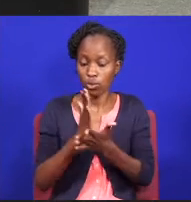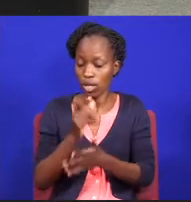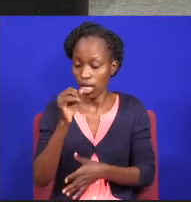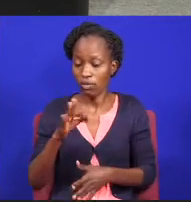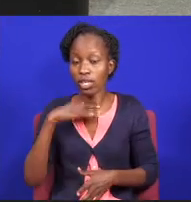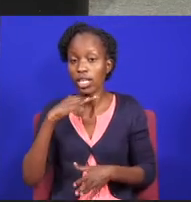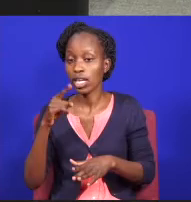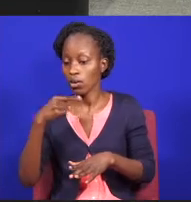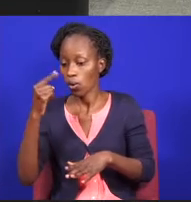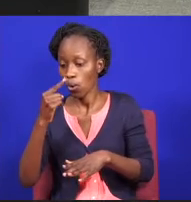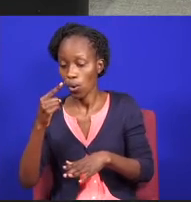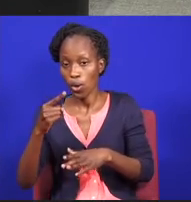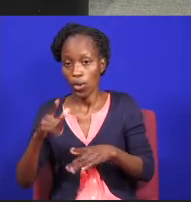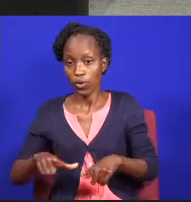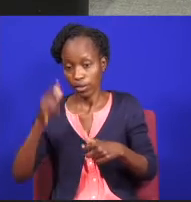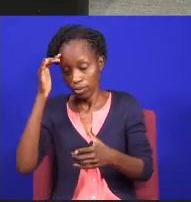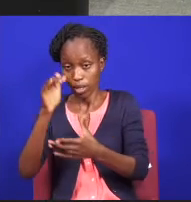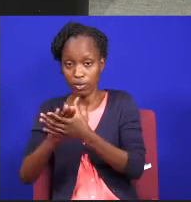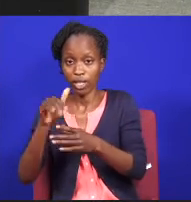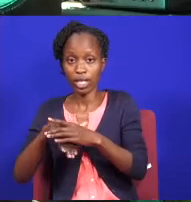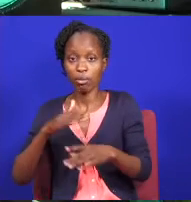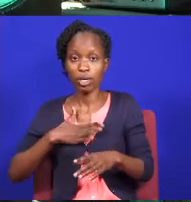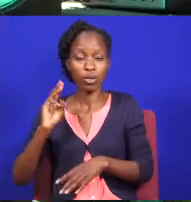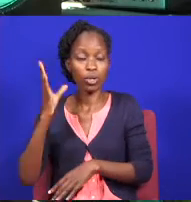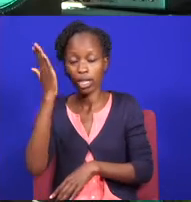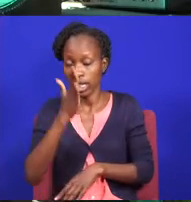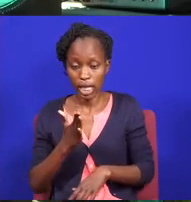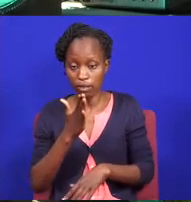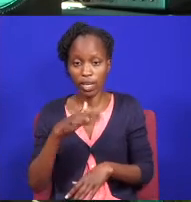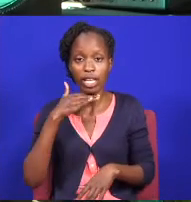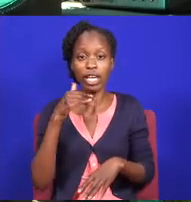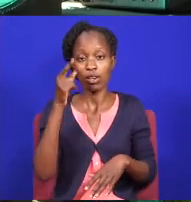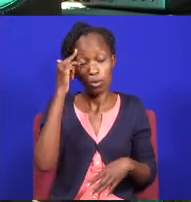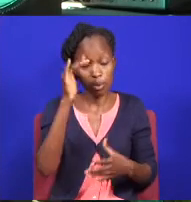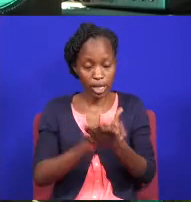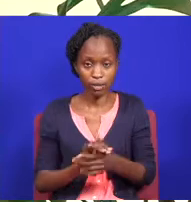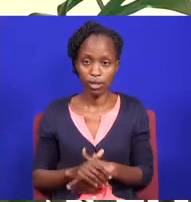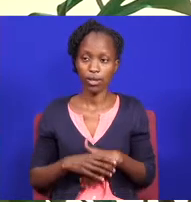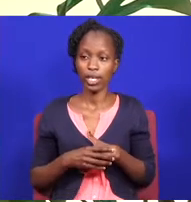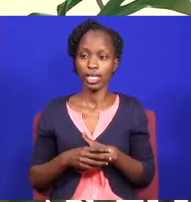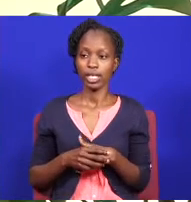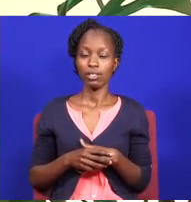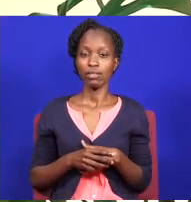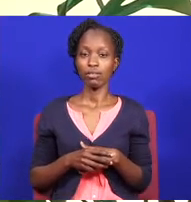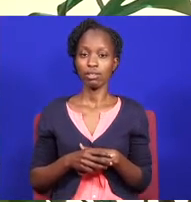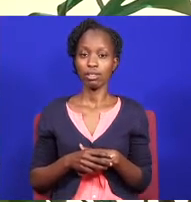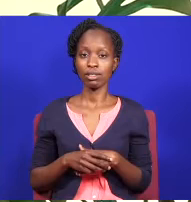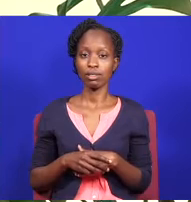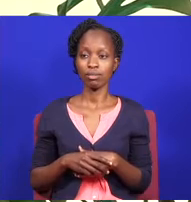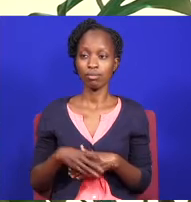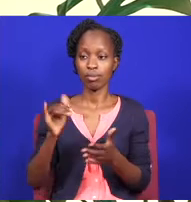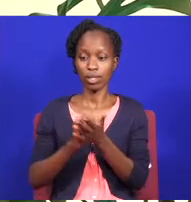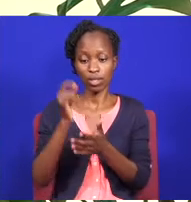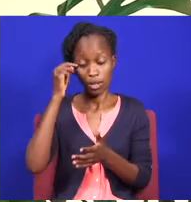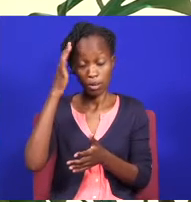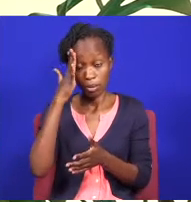whoever lives believing with me will never die. Do you believe this? Thank you. That was our memory verse. John